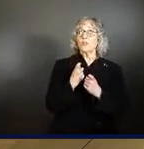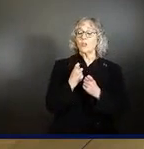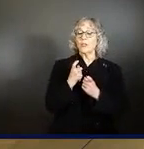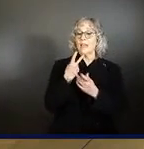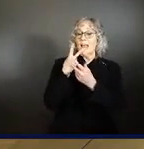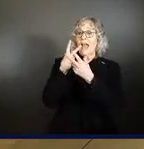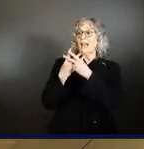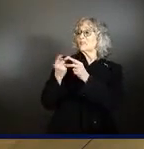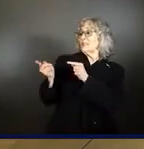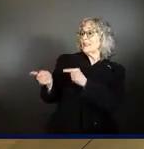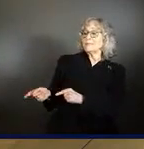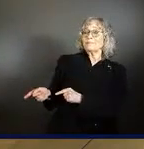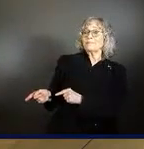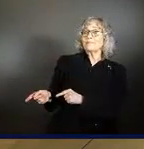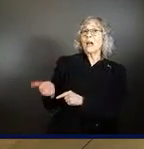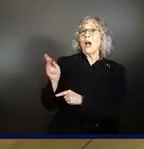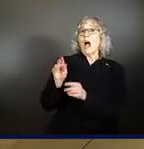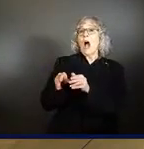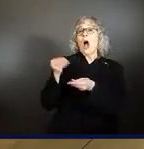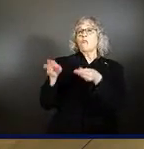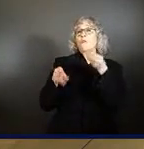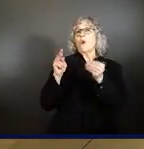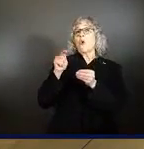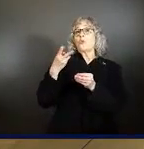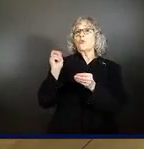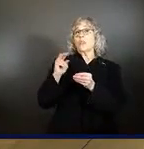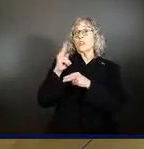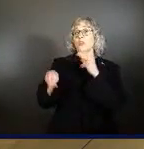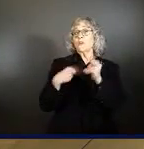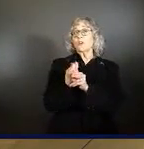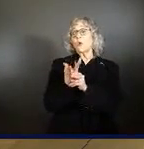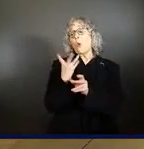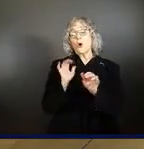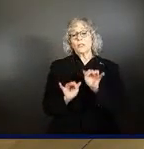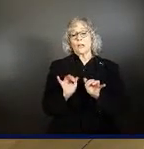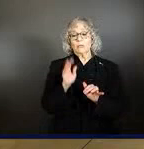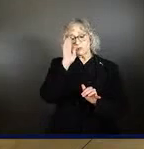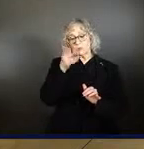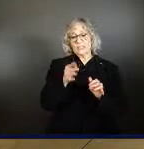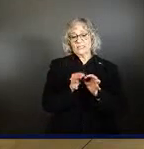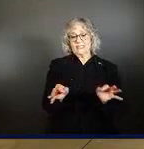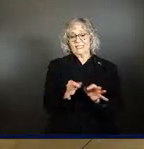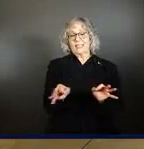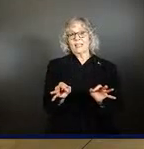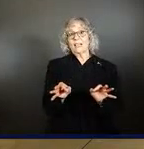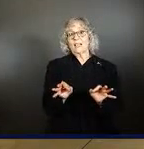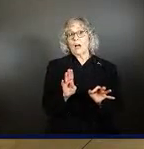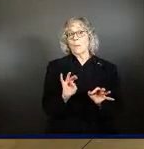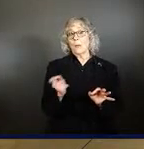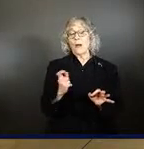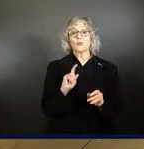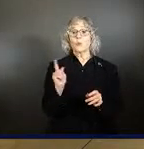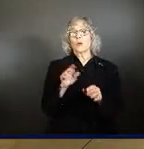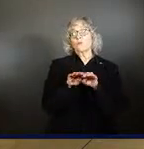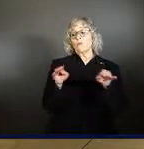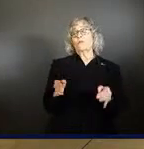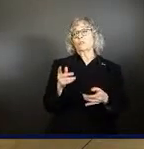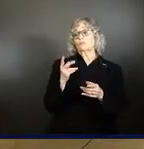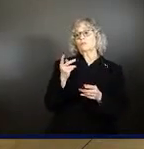on social media, or by dropping your question directly into the comment box wherever you're watching this stream.